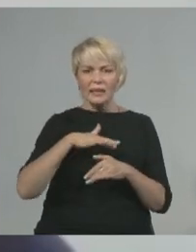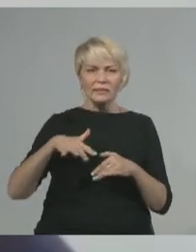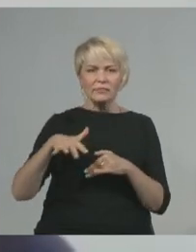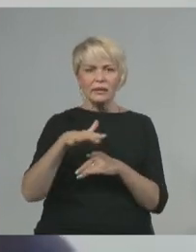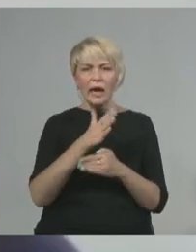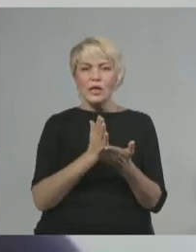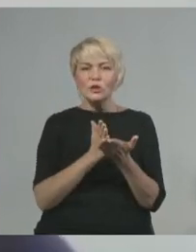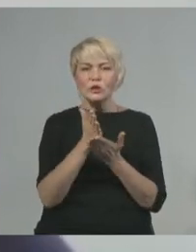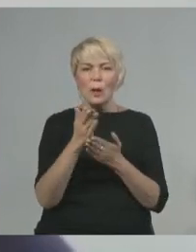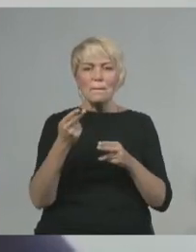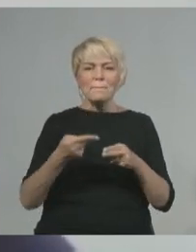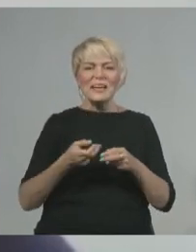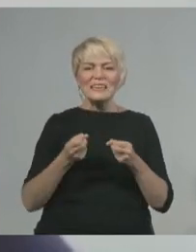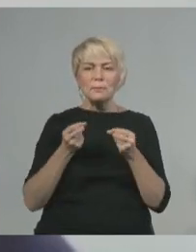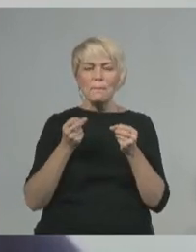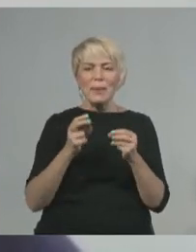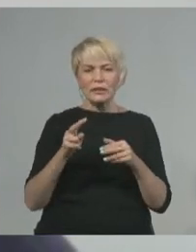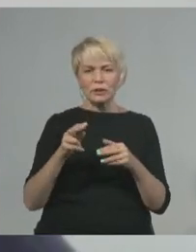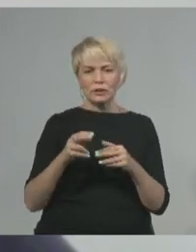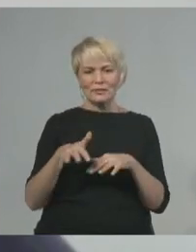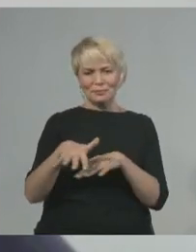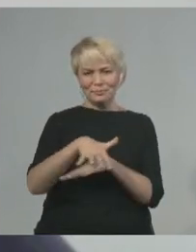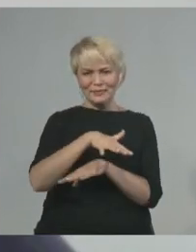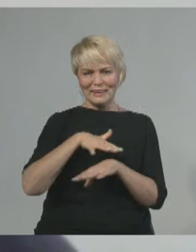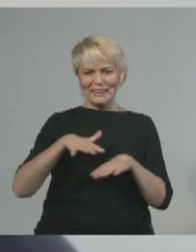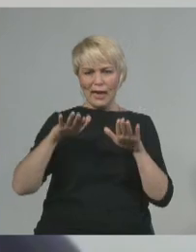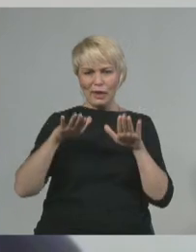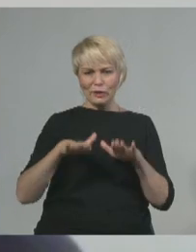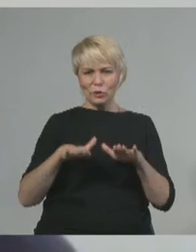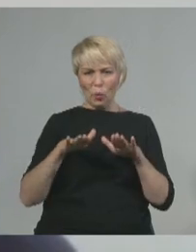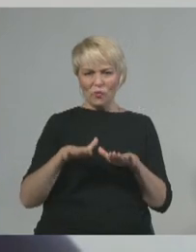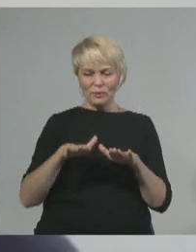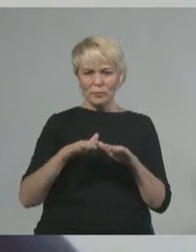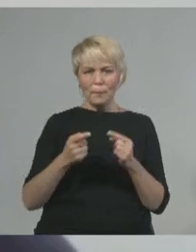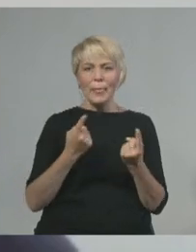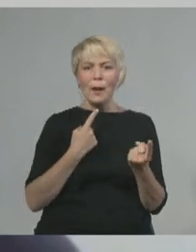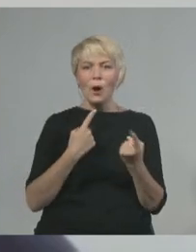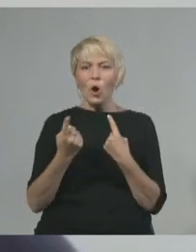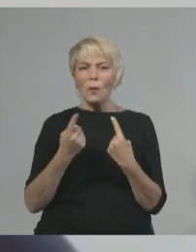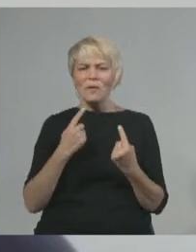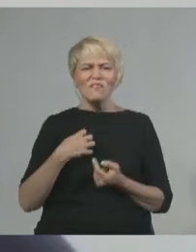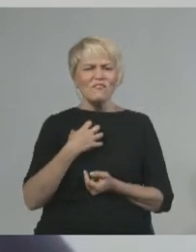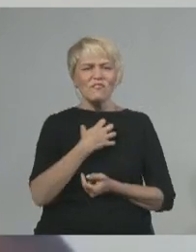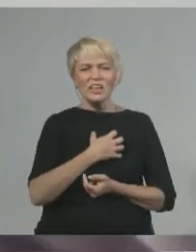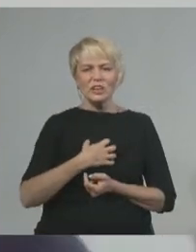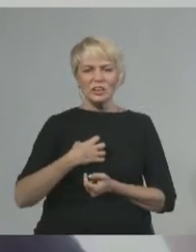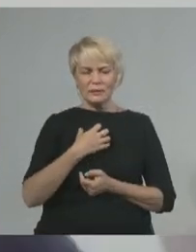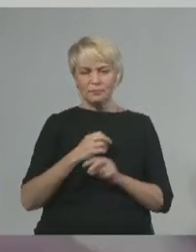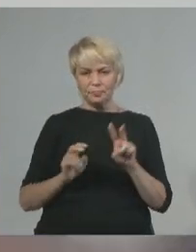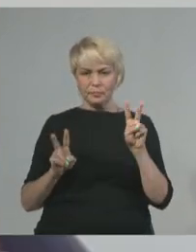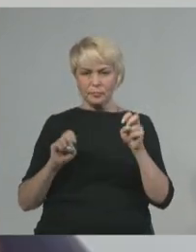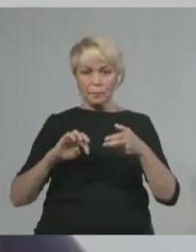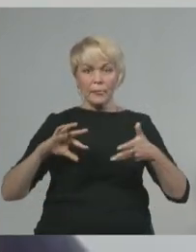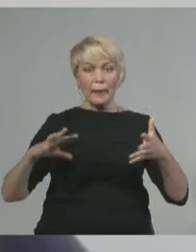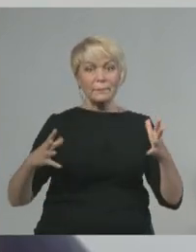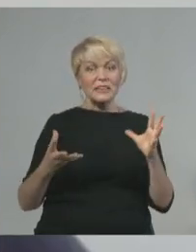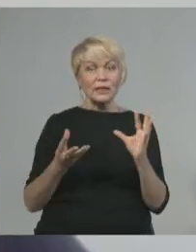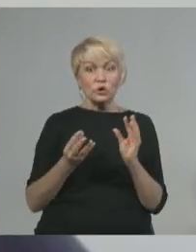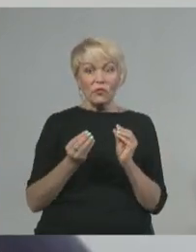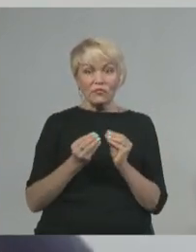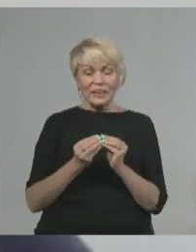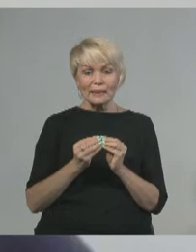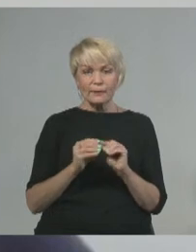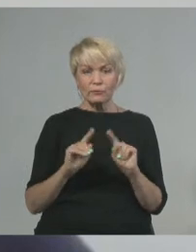tackle com polarization that happens in social media because we have concluded that uh social media policing in our